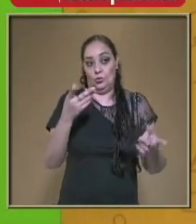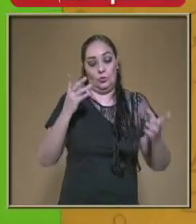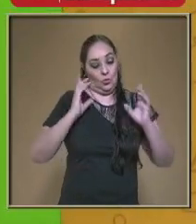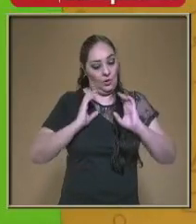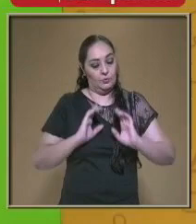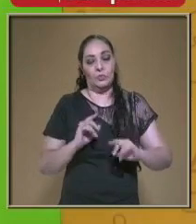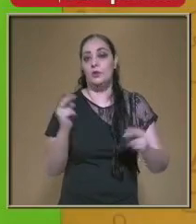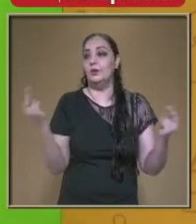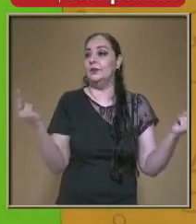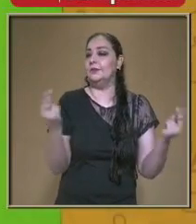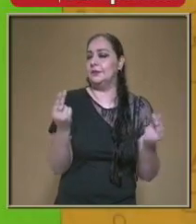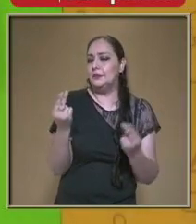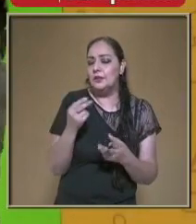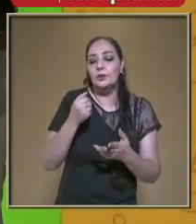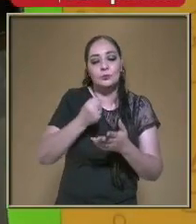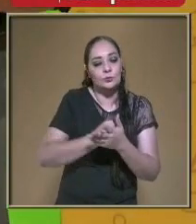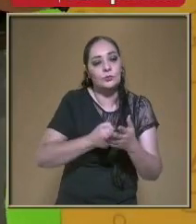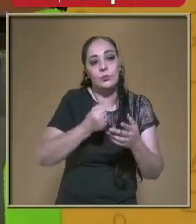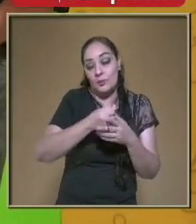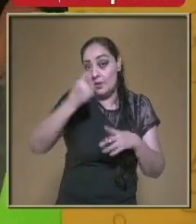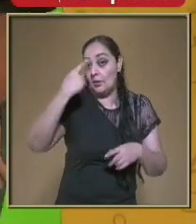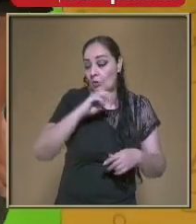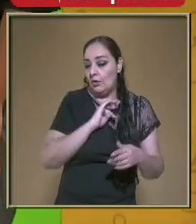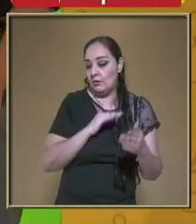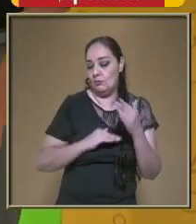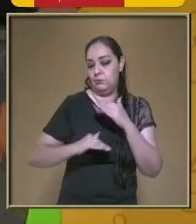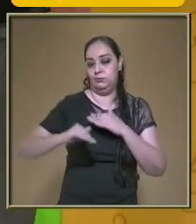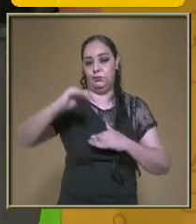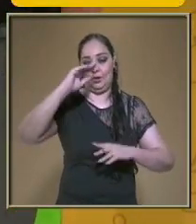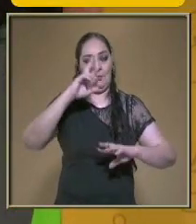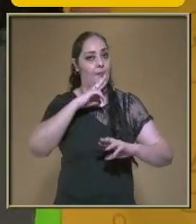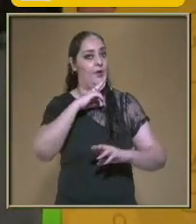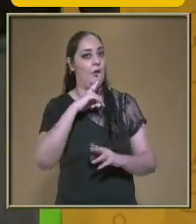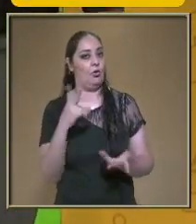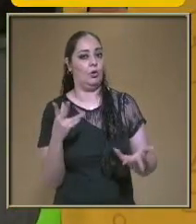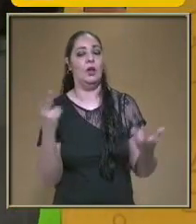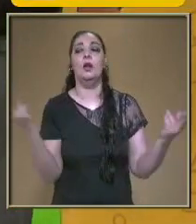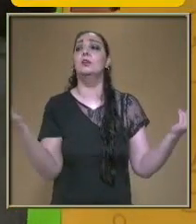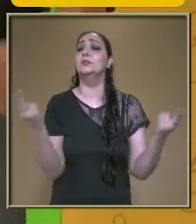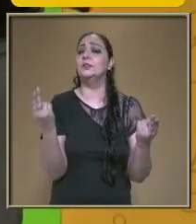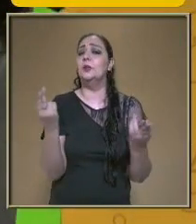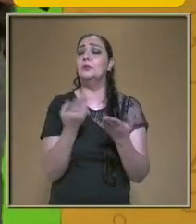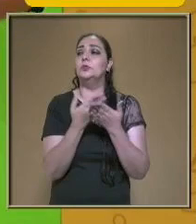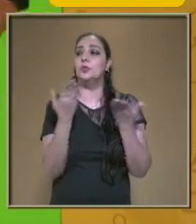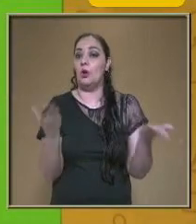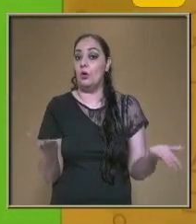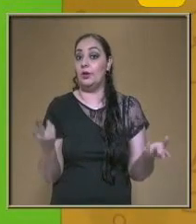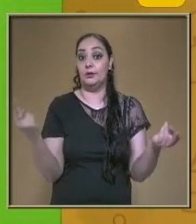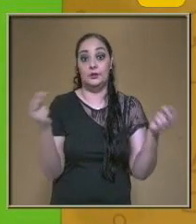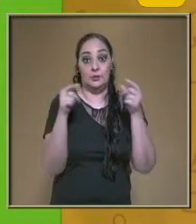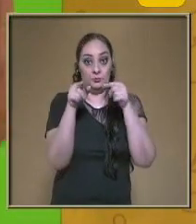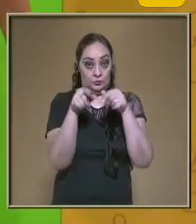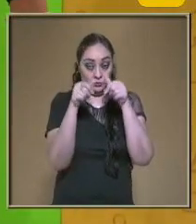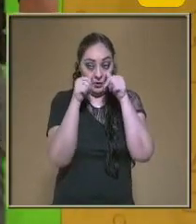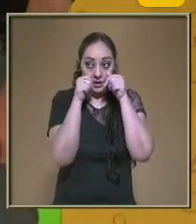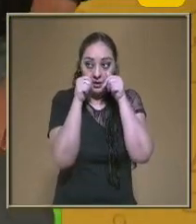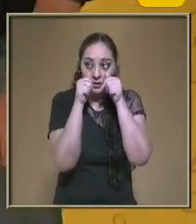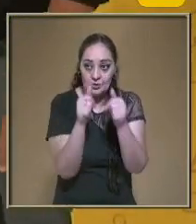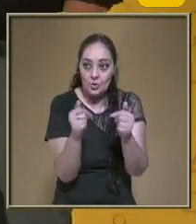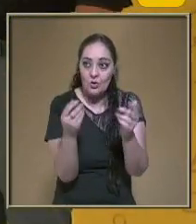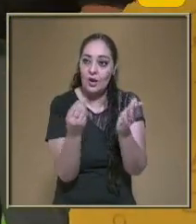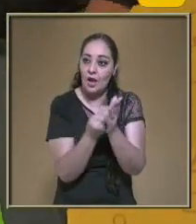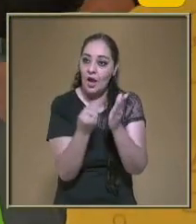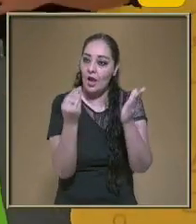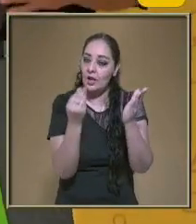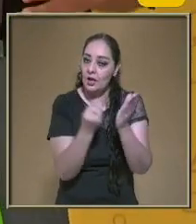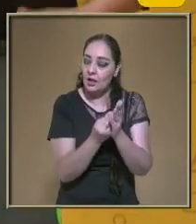to practice every day to become better, okay? So what do we need? We need your attention in this class, okay?